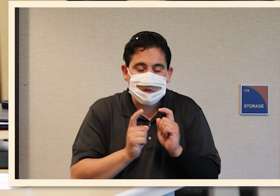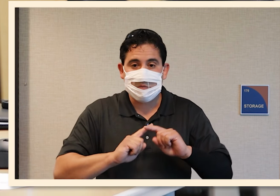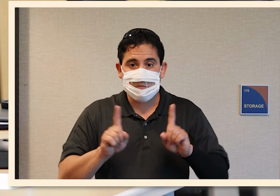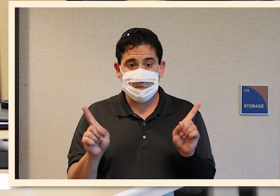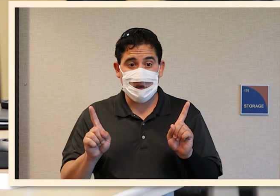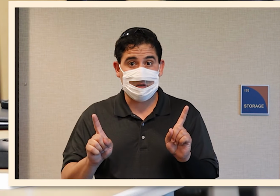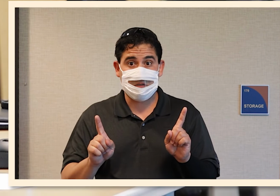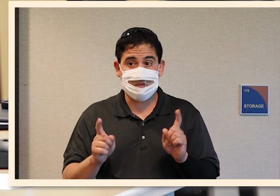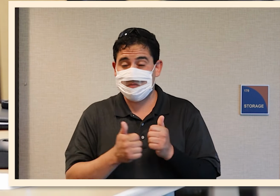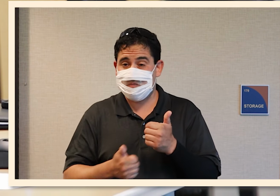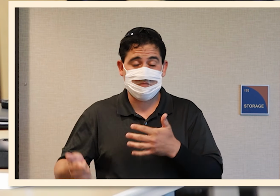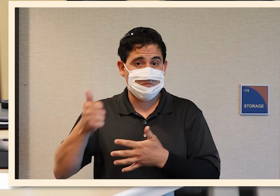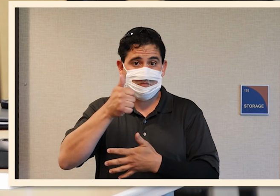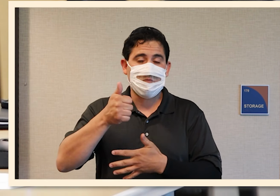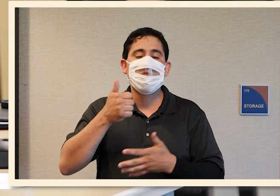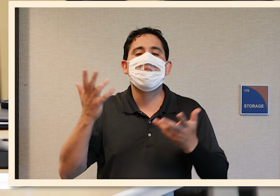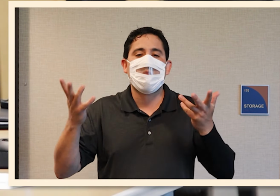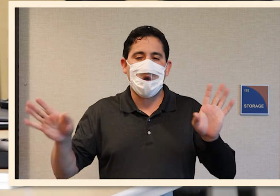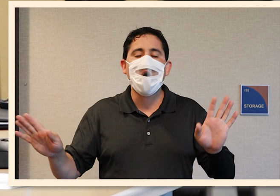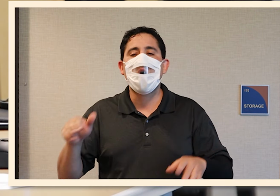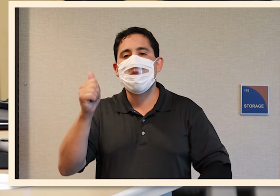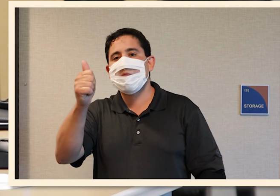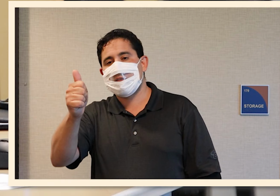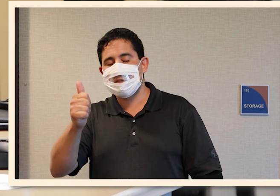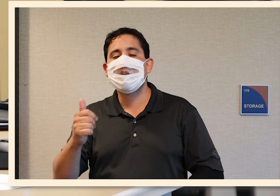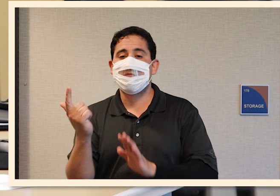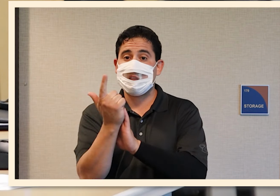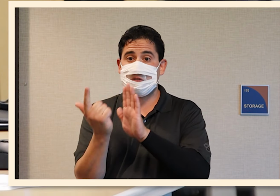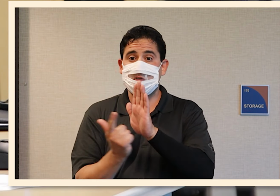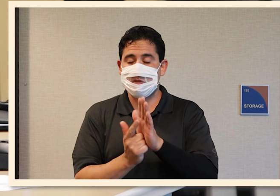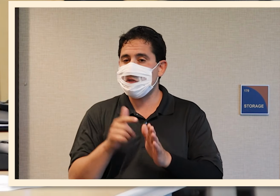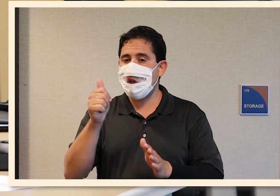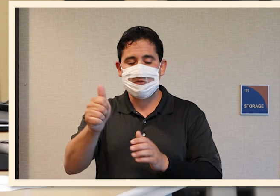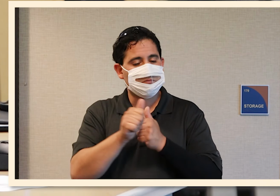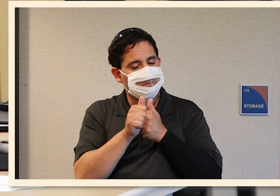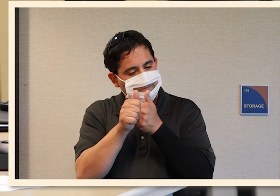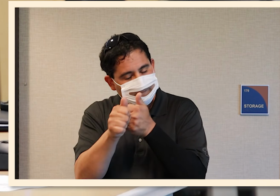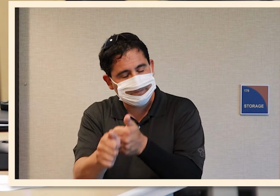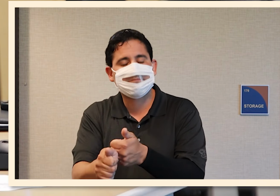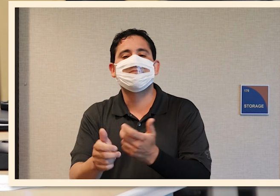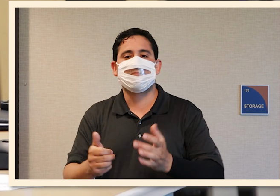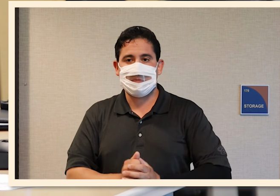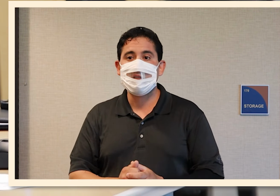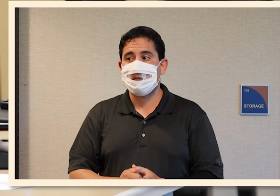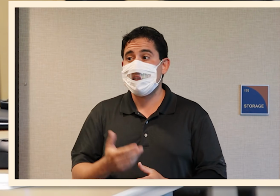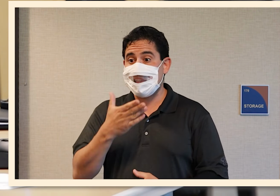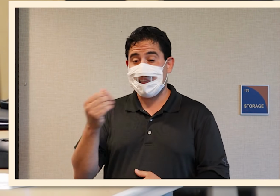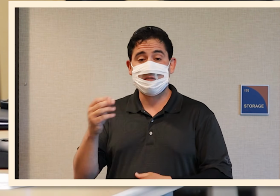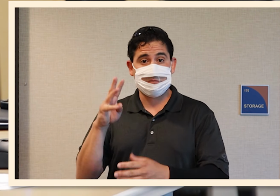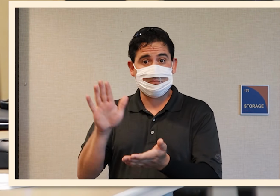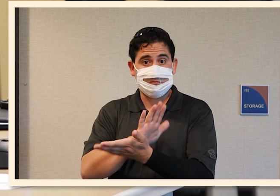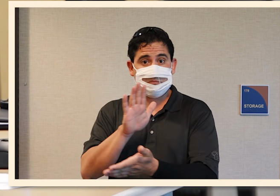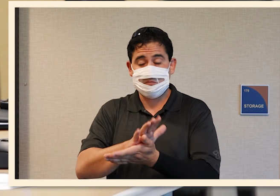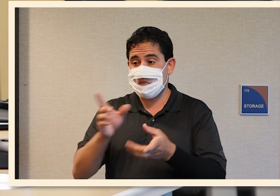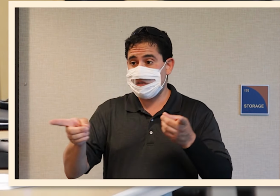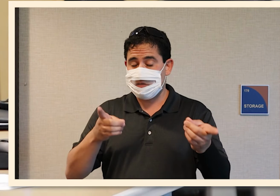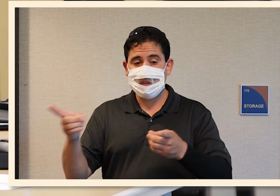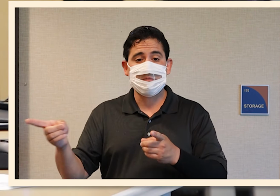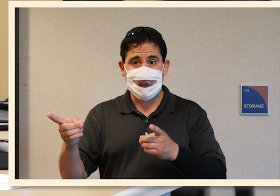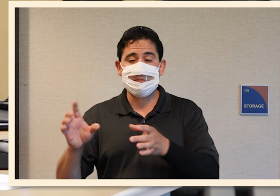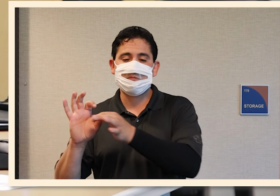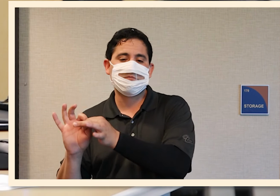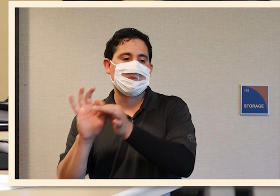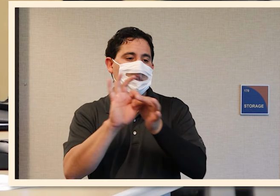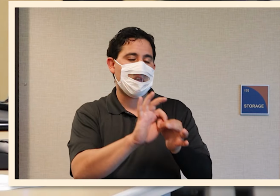think you have certainly met the process as required by law, and I think any one of these maps actually complies with the law as I understand it. I know I'm not your attorney